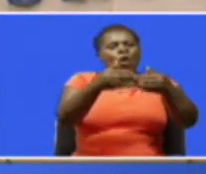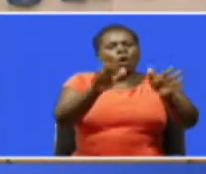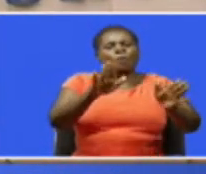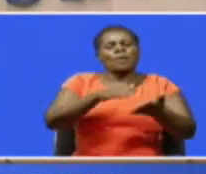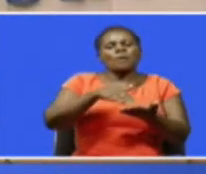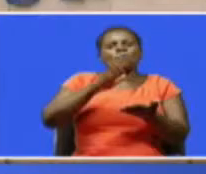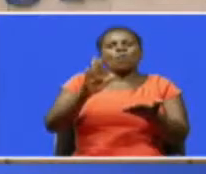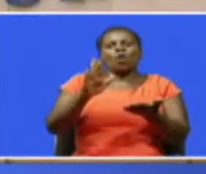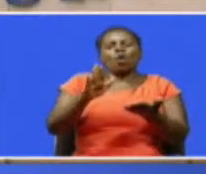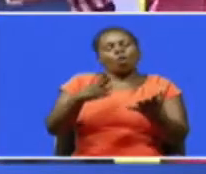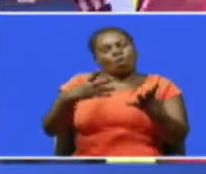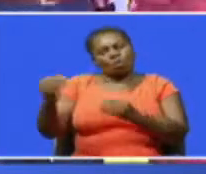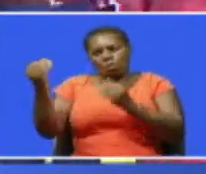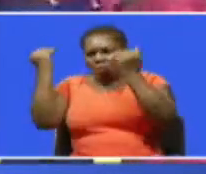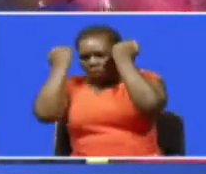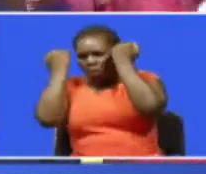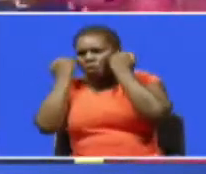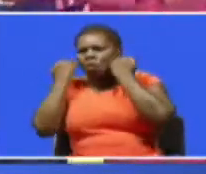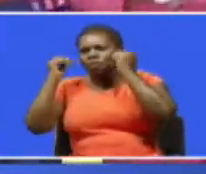further litigation in court.